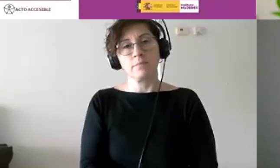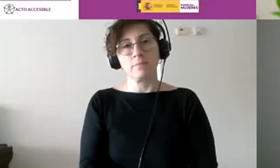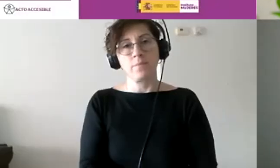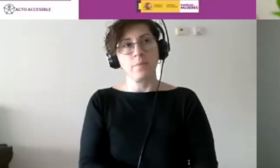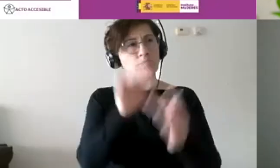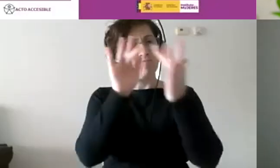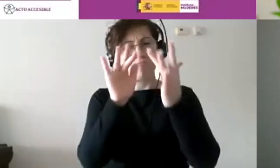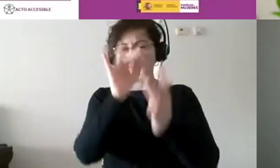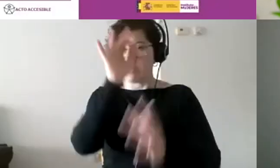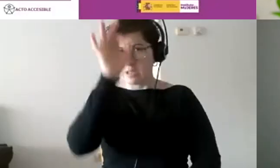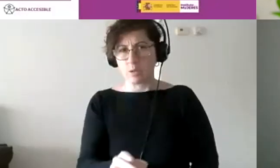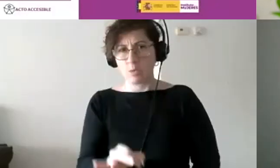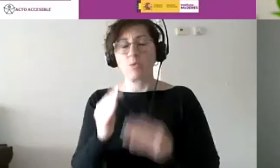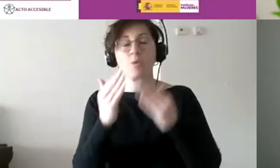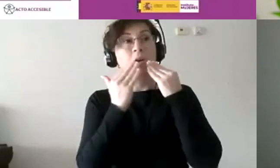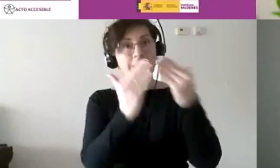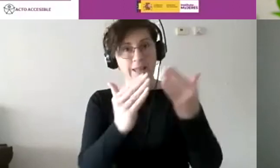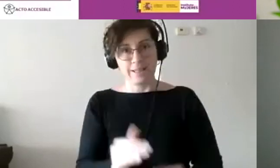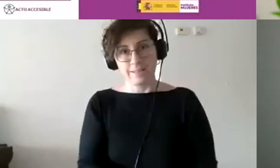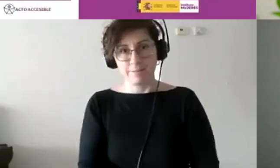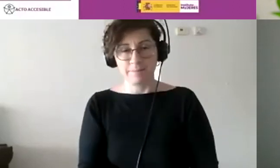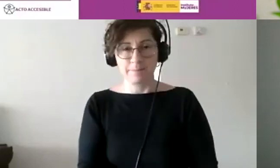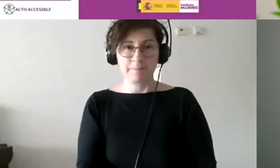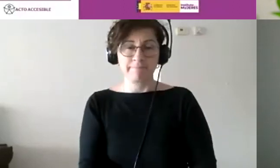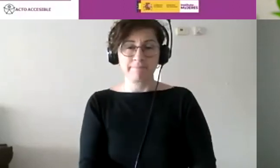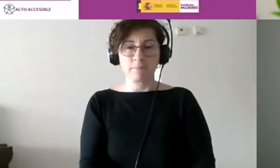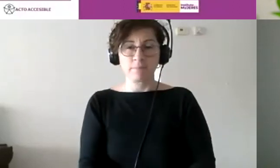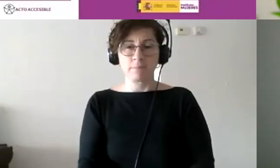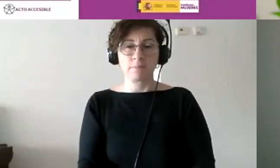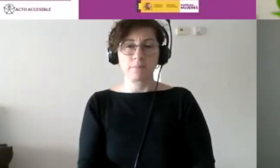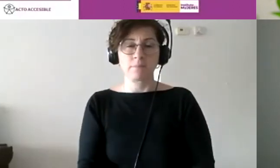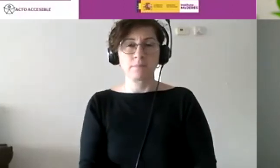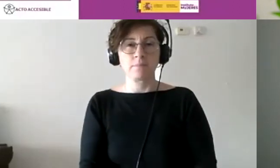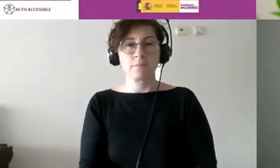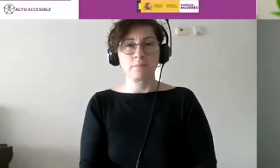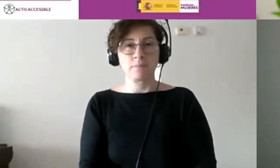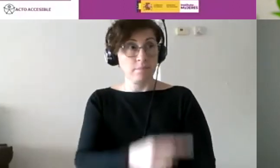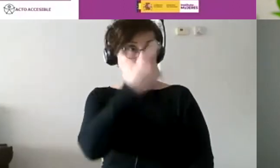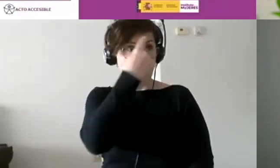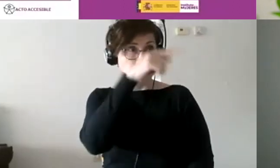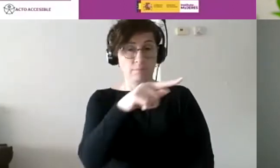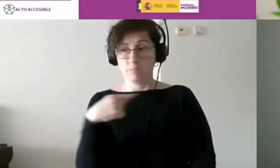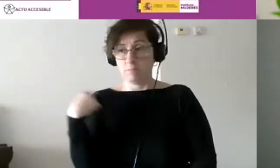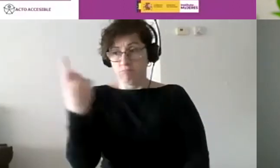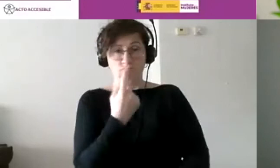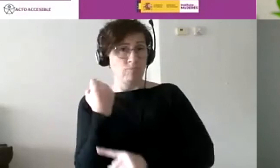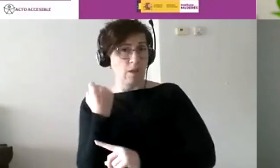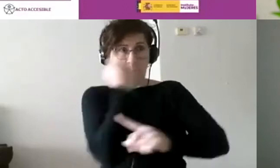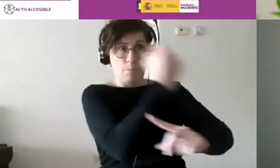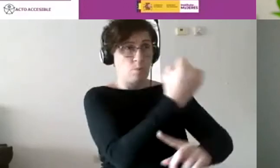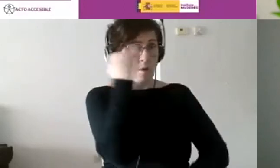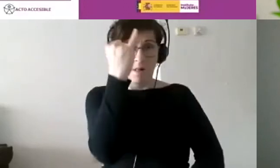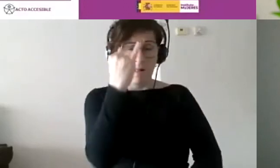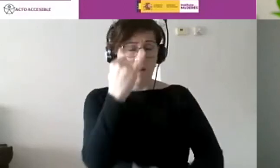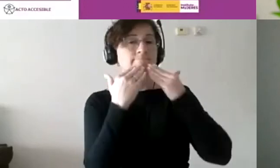much, and you have all of our recognition and support. Thank you so much. So now we